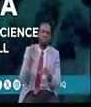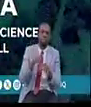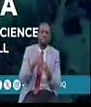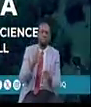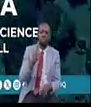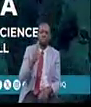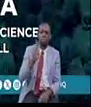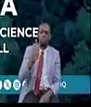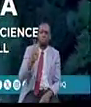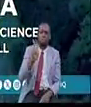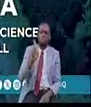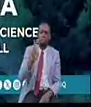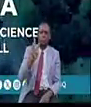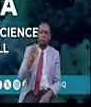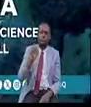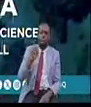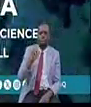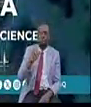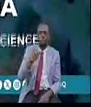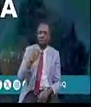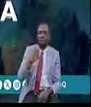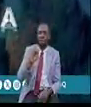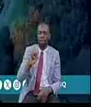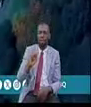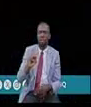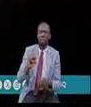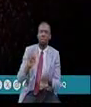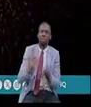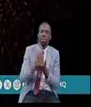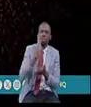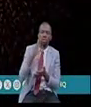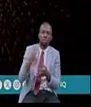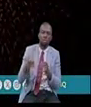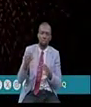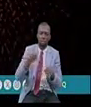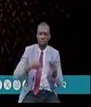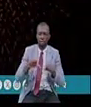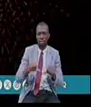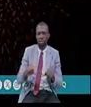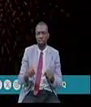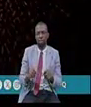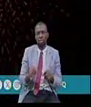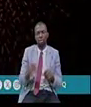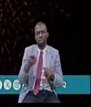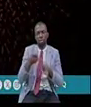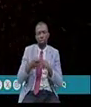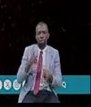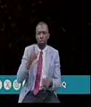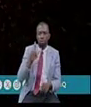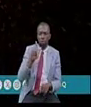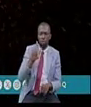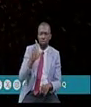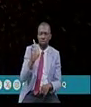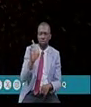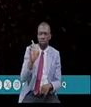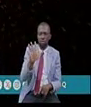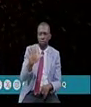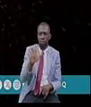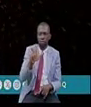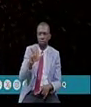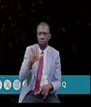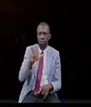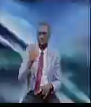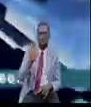and Technology, Great Hall, Kumasi, Ghana, on the 26th, 29th, and 30th at 0700